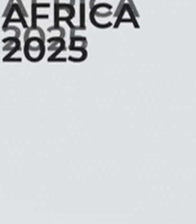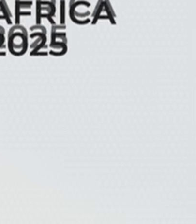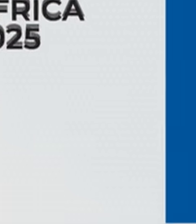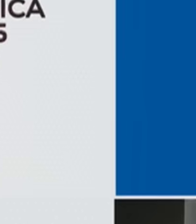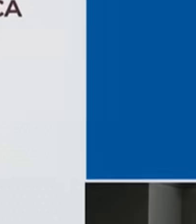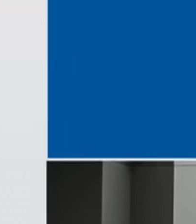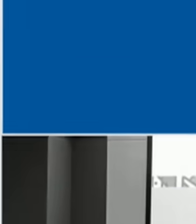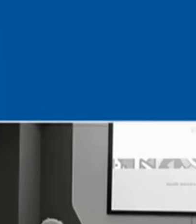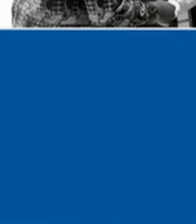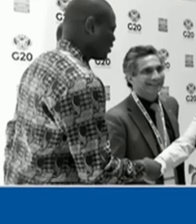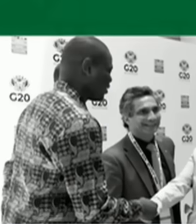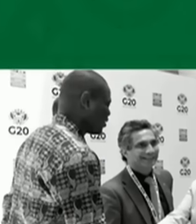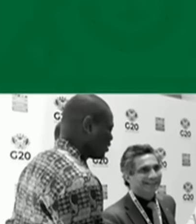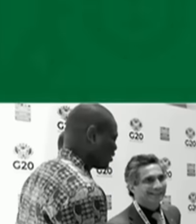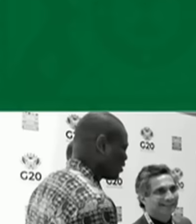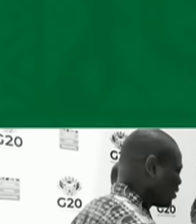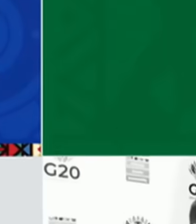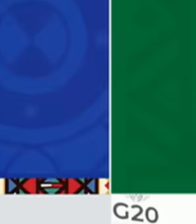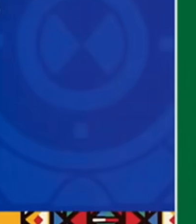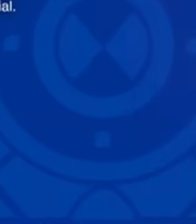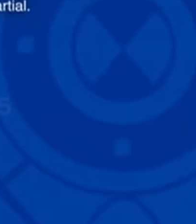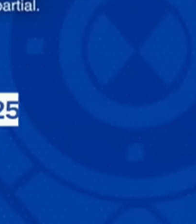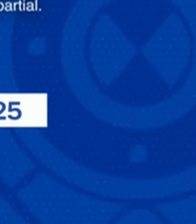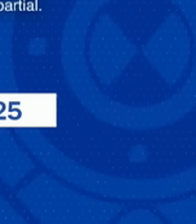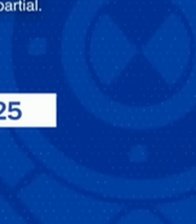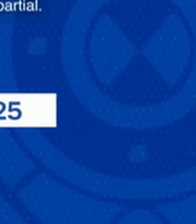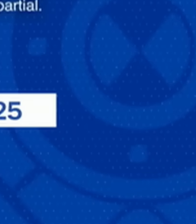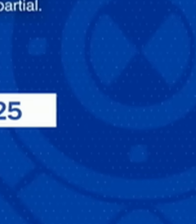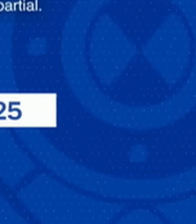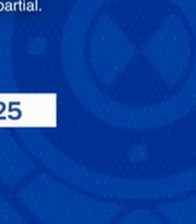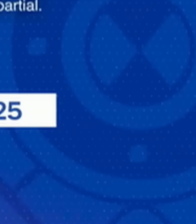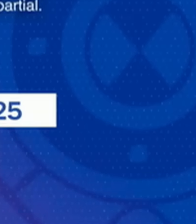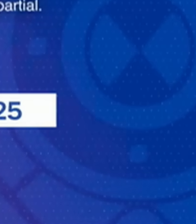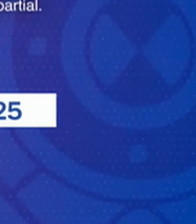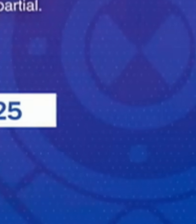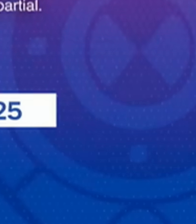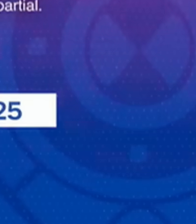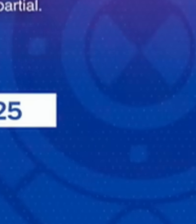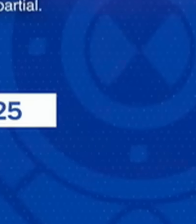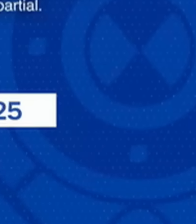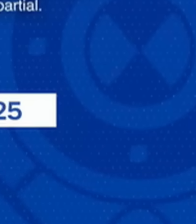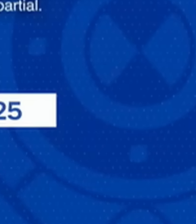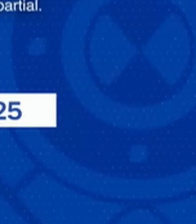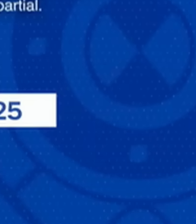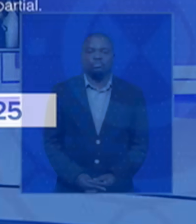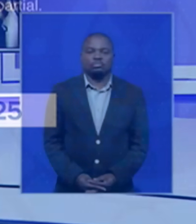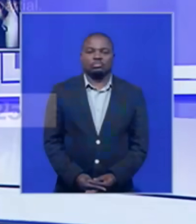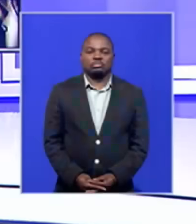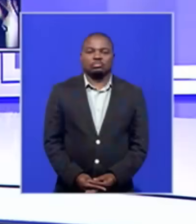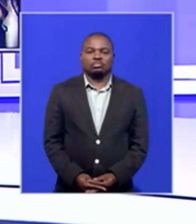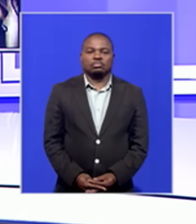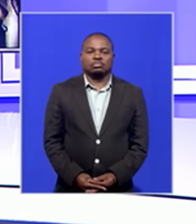SABC ke mongae wa kgašo ya G20 SA 2025.